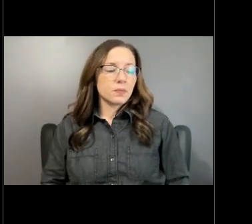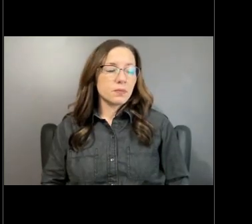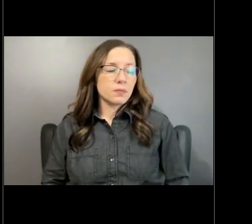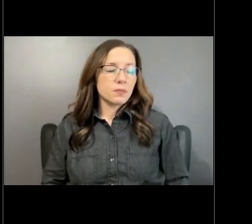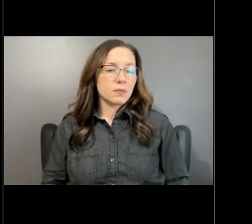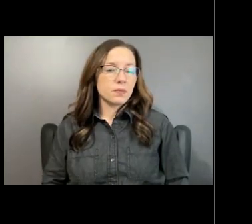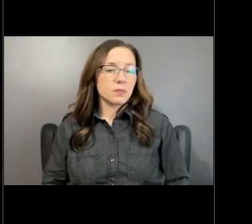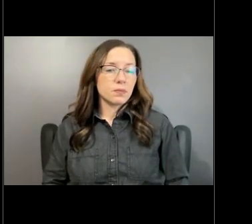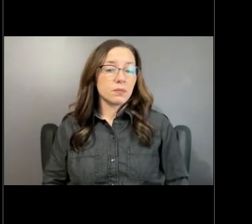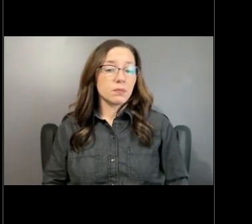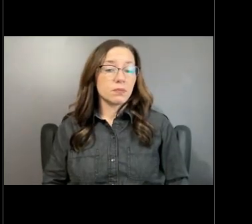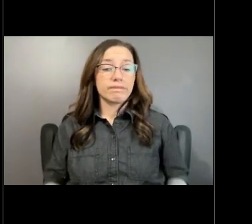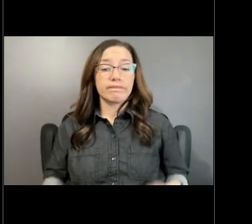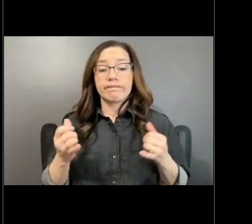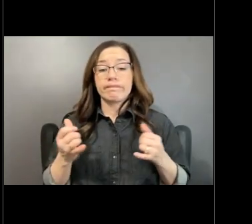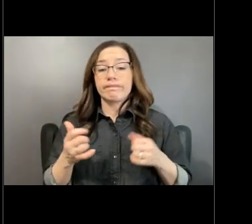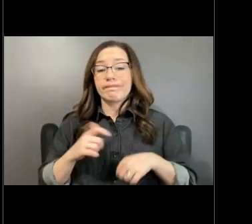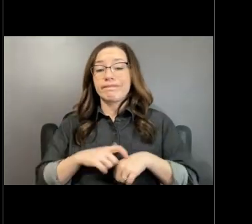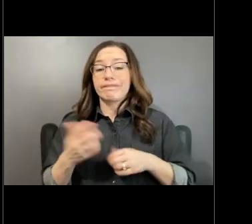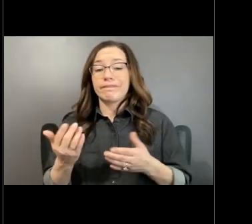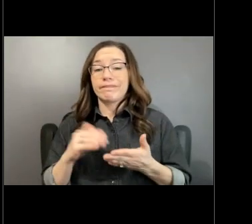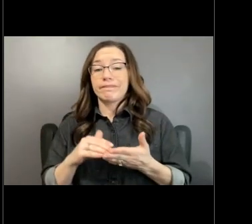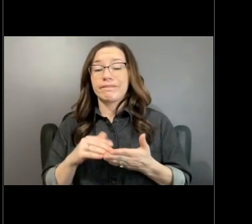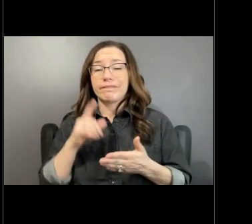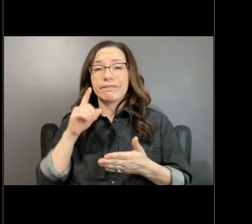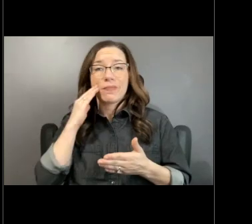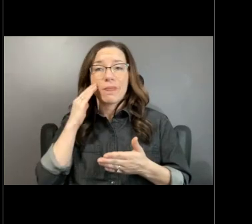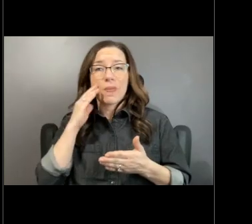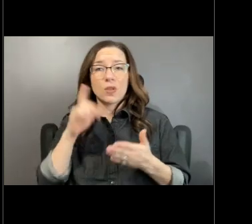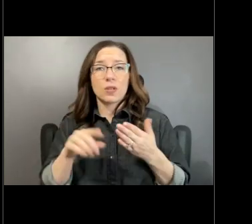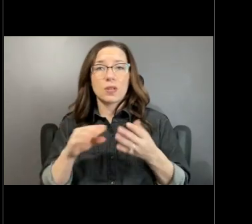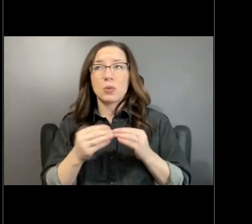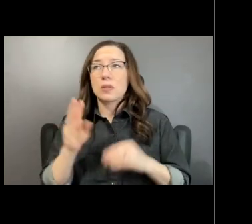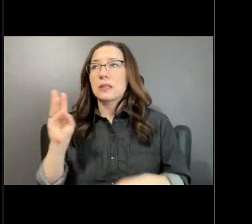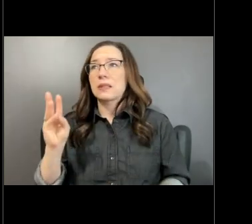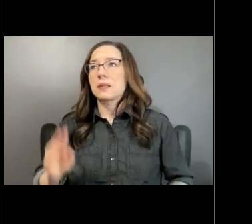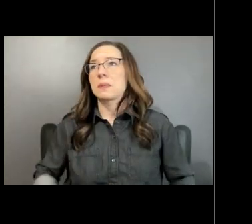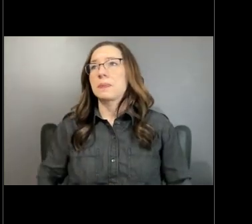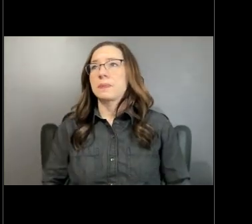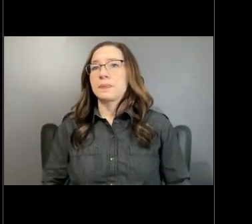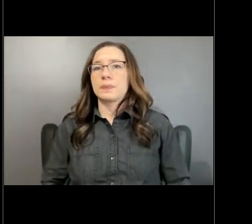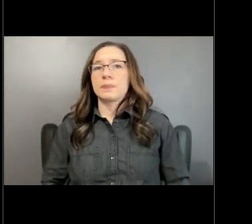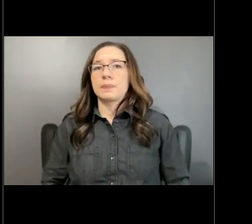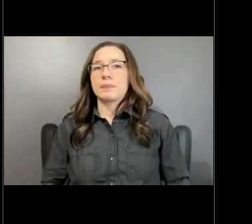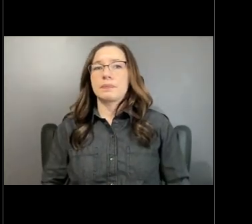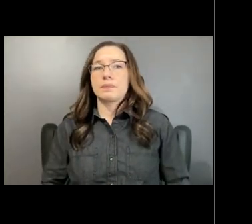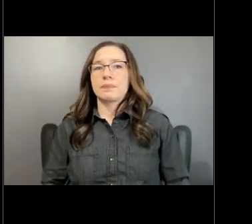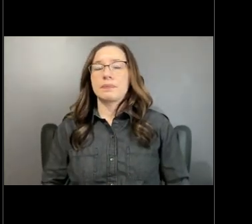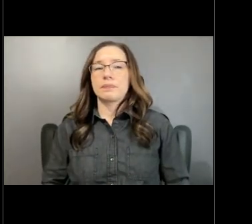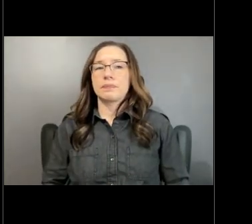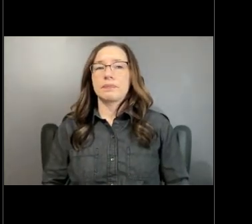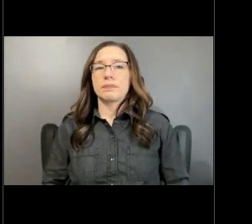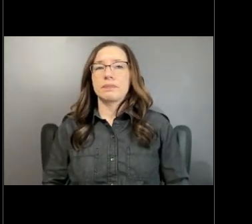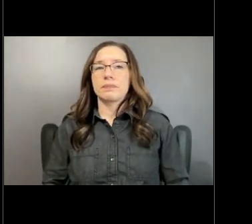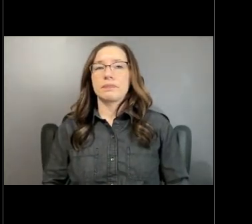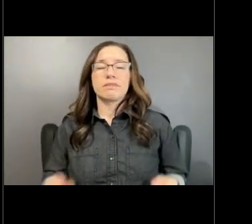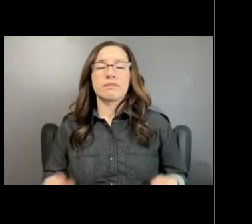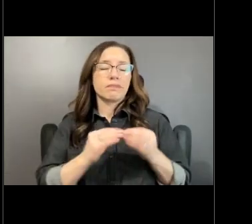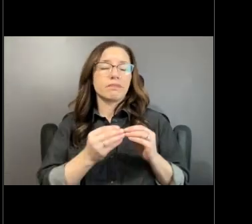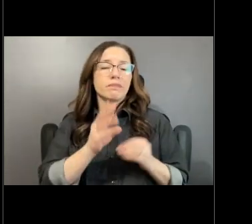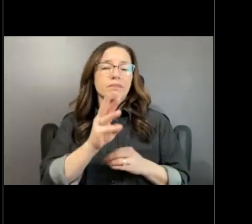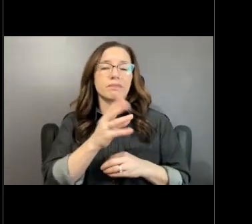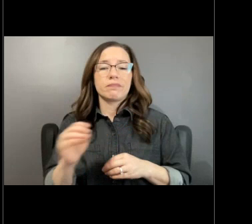Joe, it's that time again. Knowledge check 6, sending it back to you. All right, so I've got knowledge check 6 and 7. Here we'll do